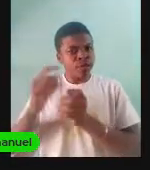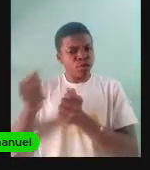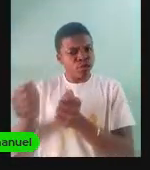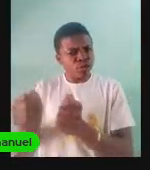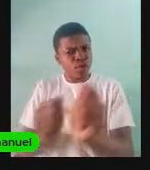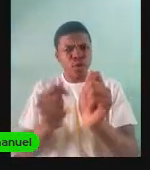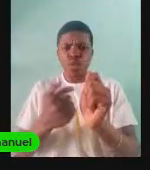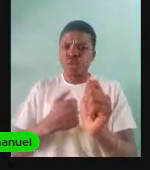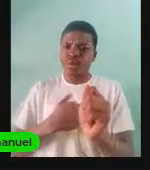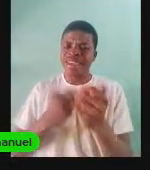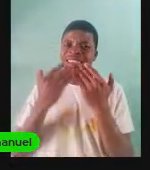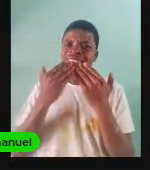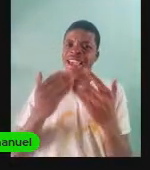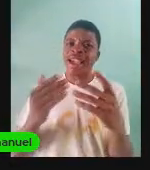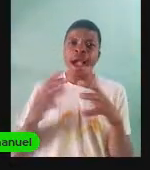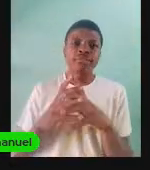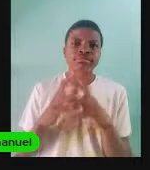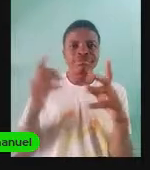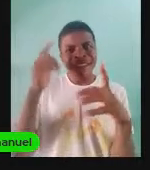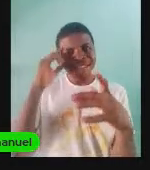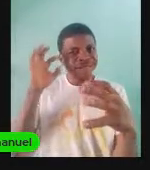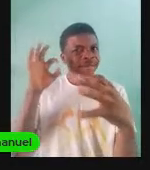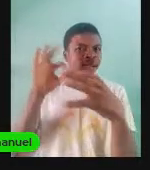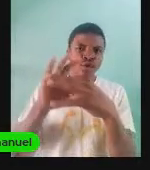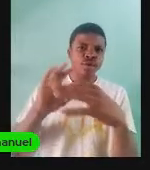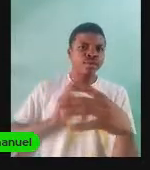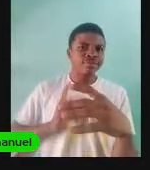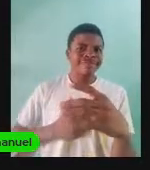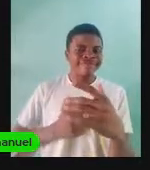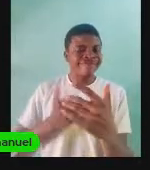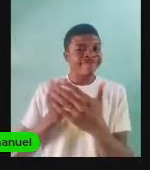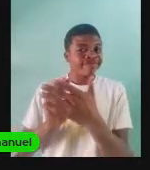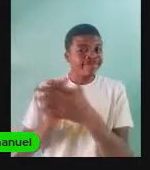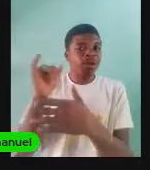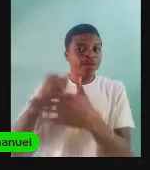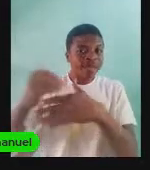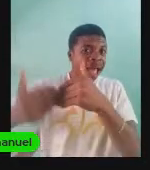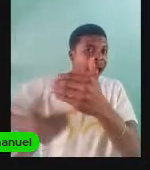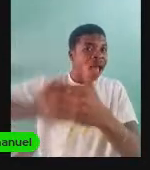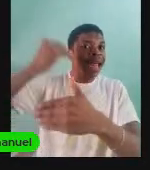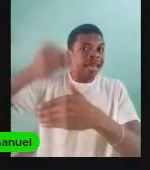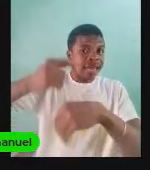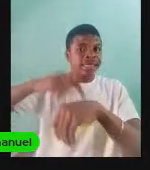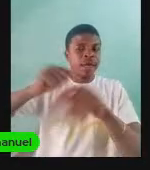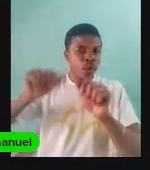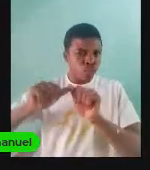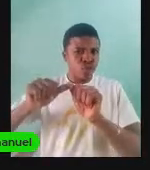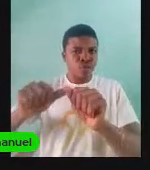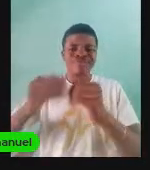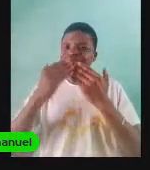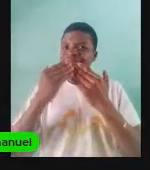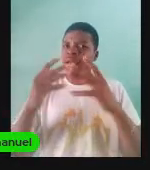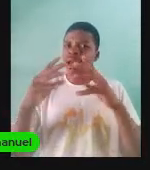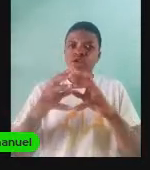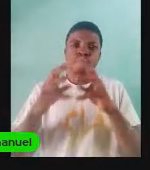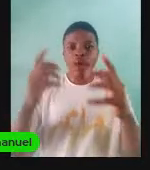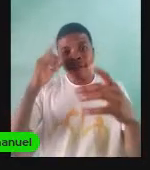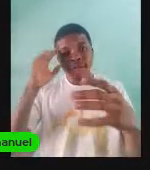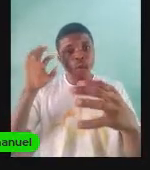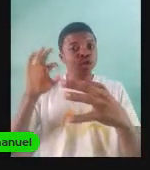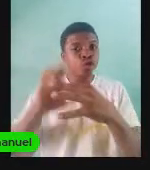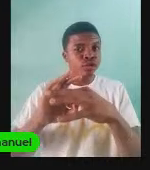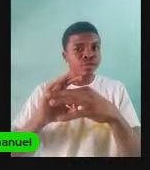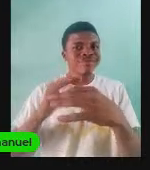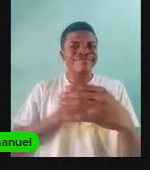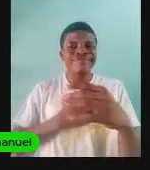much for joining us. And I guess next slide, this is the end. Thank you so much for joining. And don't forget, in case you